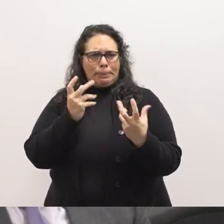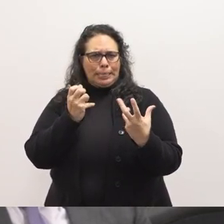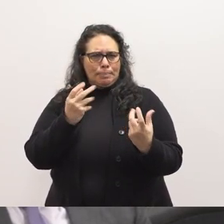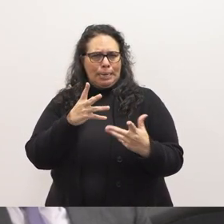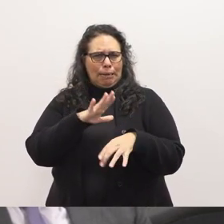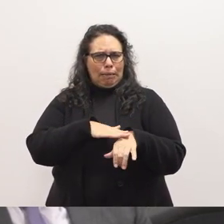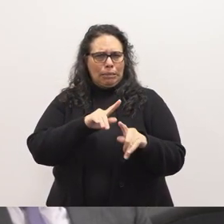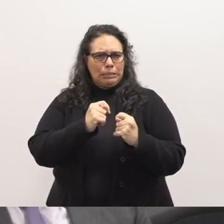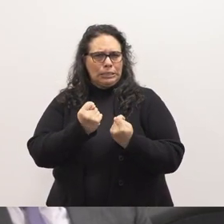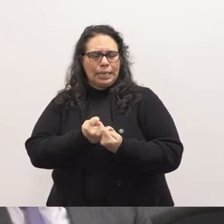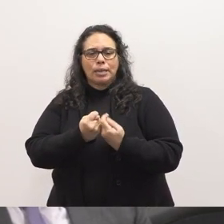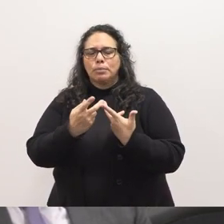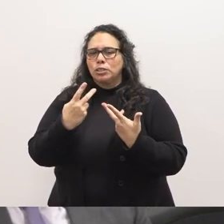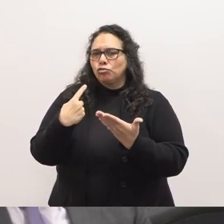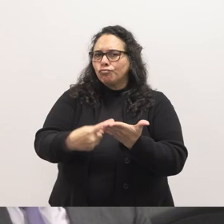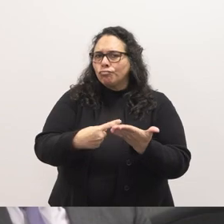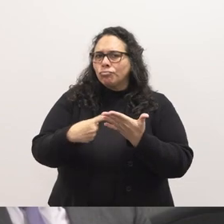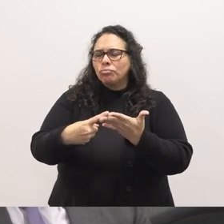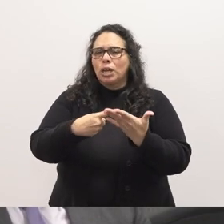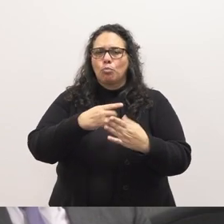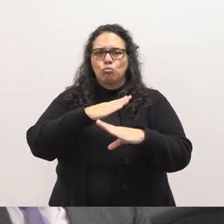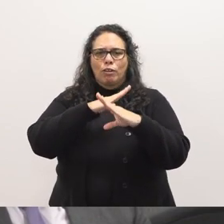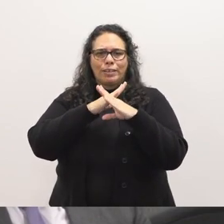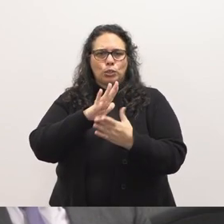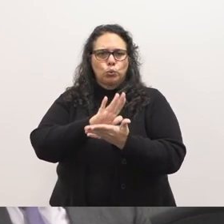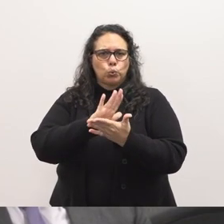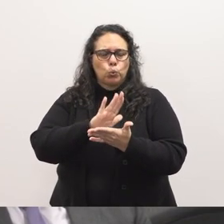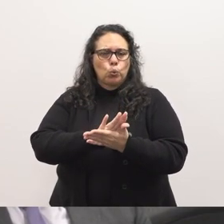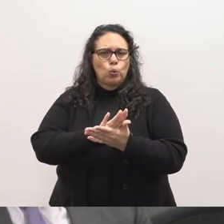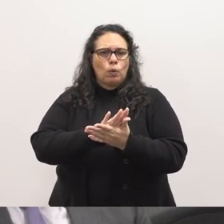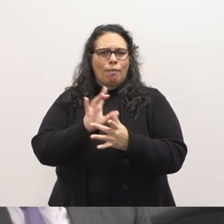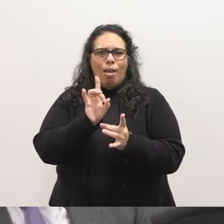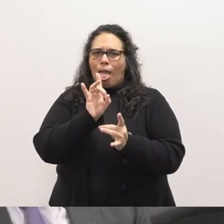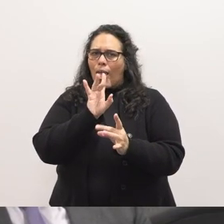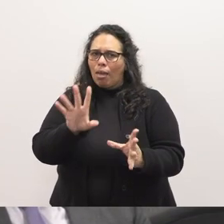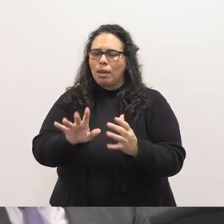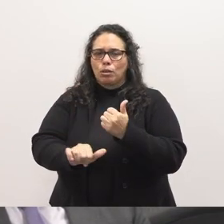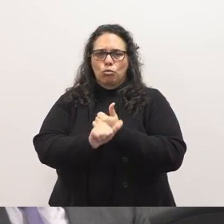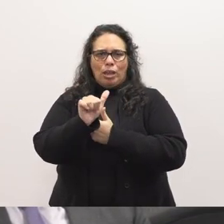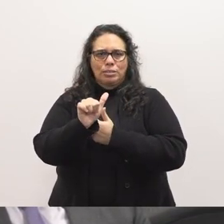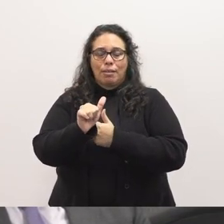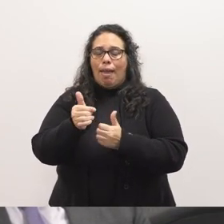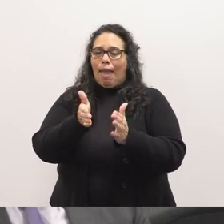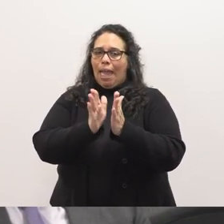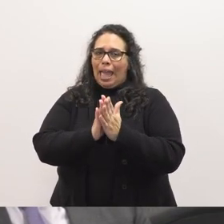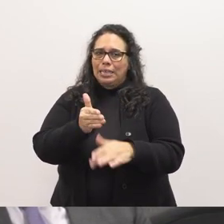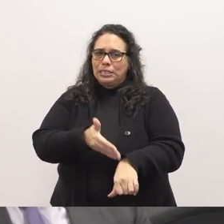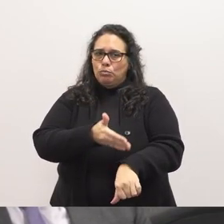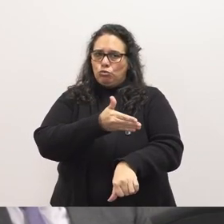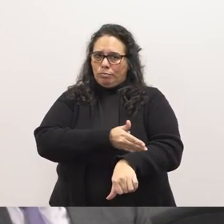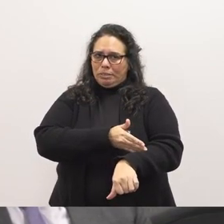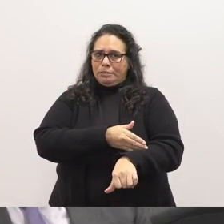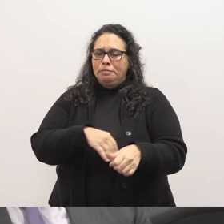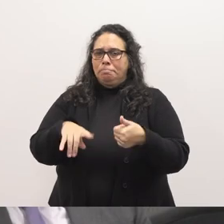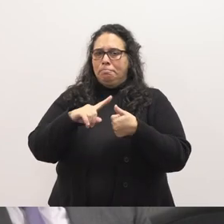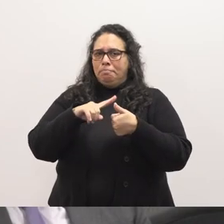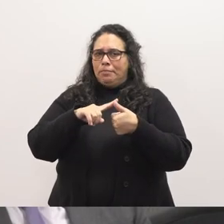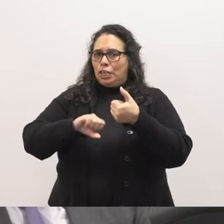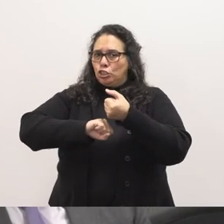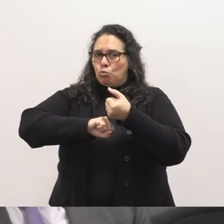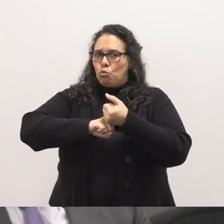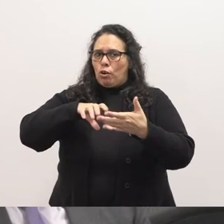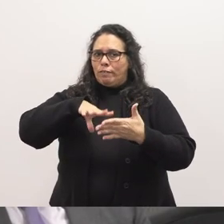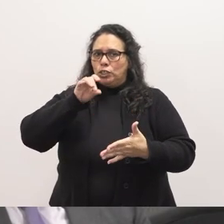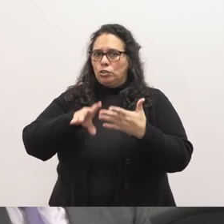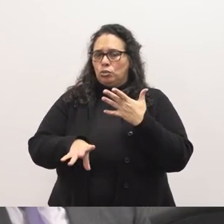to address and prevent school violence and threats. I ask that the improvement of the following be considered. Support for